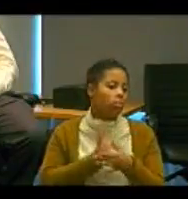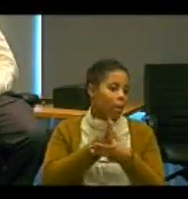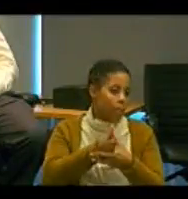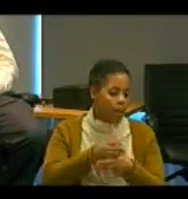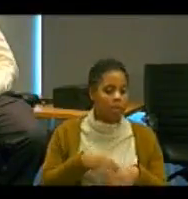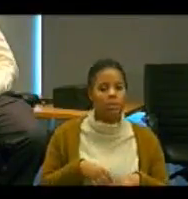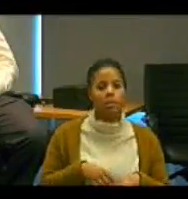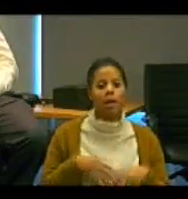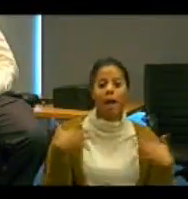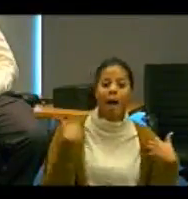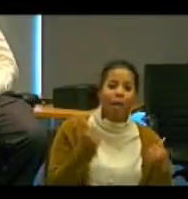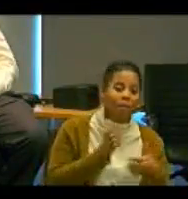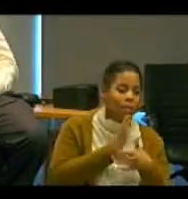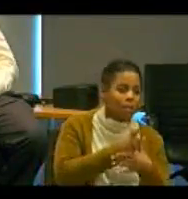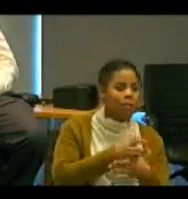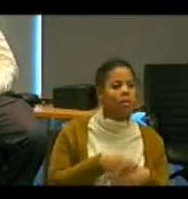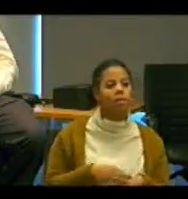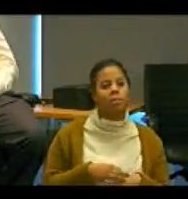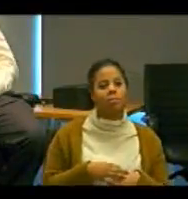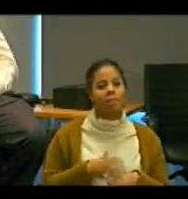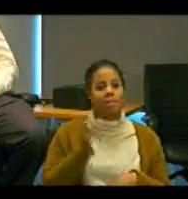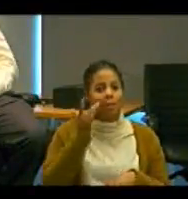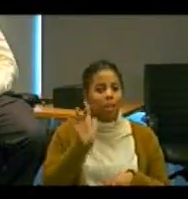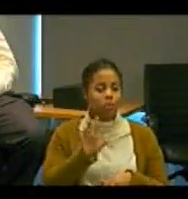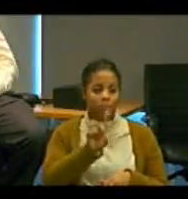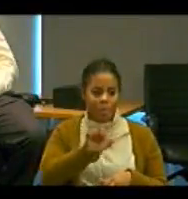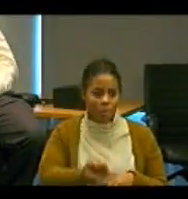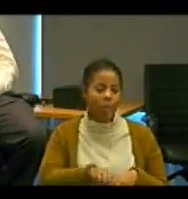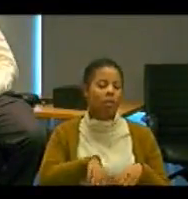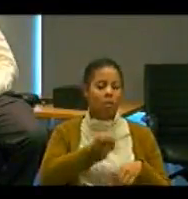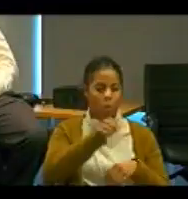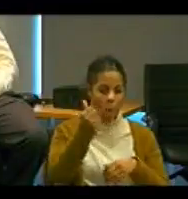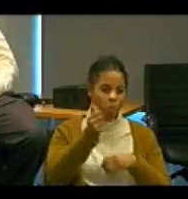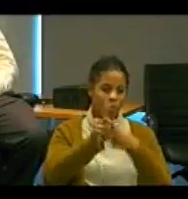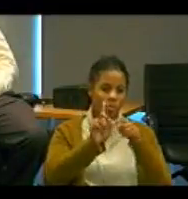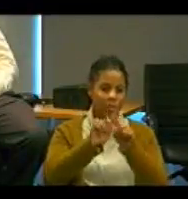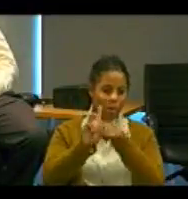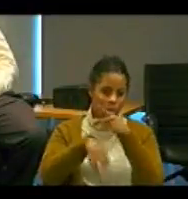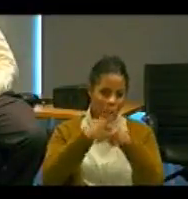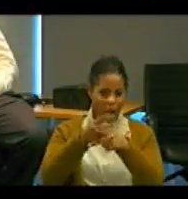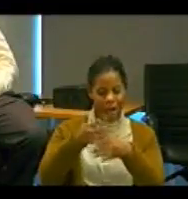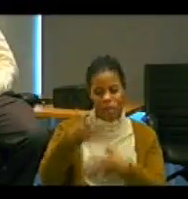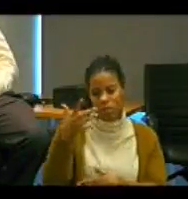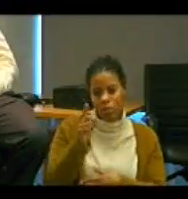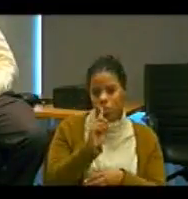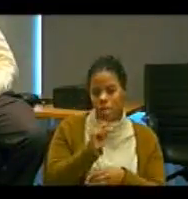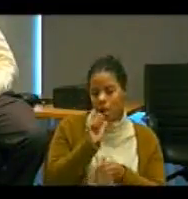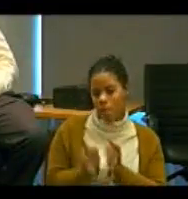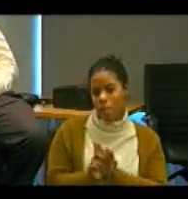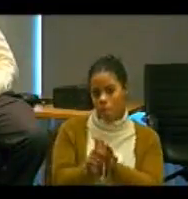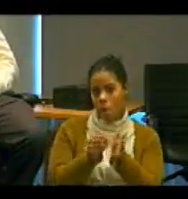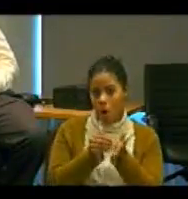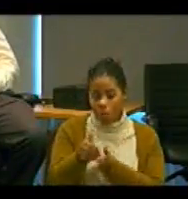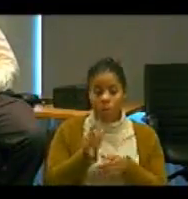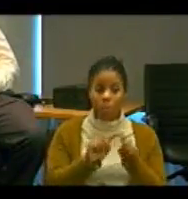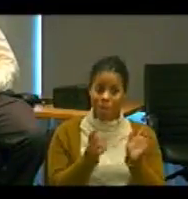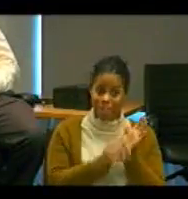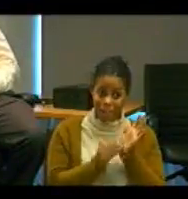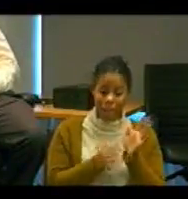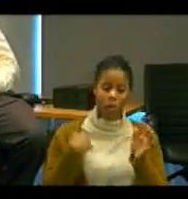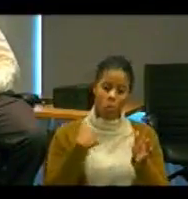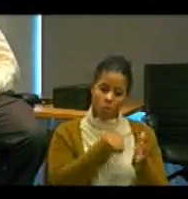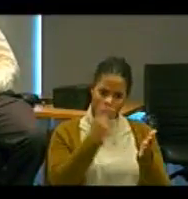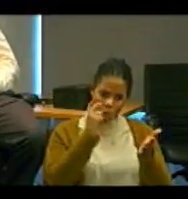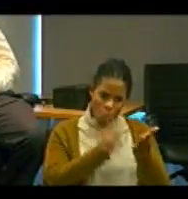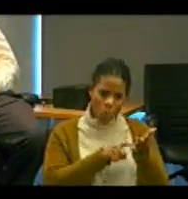impairments, intellectual disabilities, other types of disability conditions that are very low prevalence. We consistently find initial evidence of over